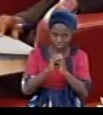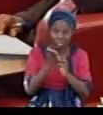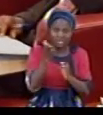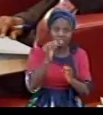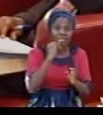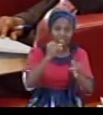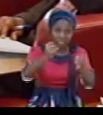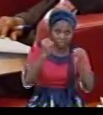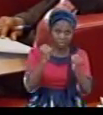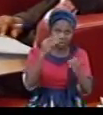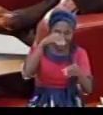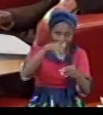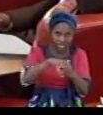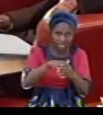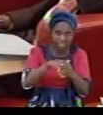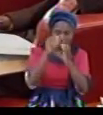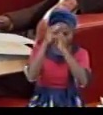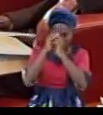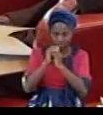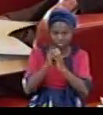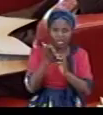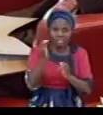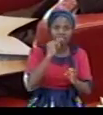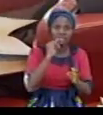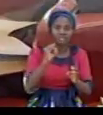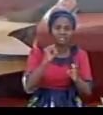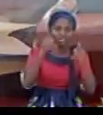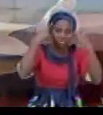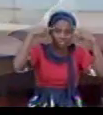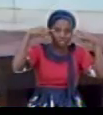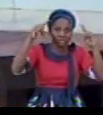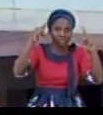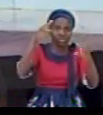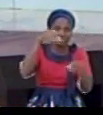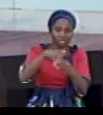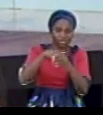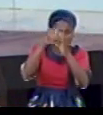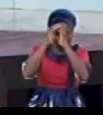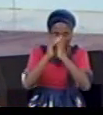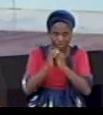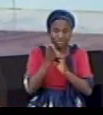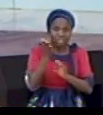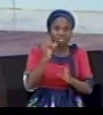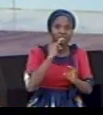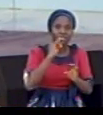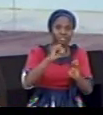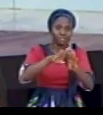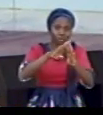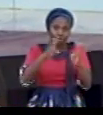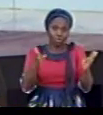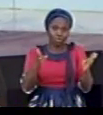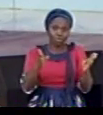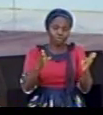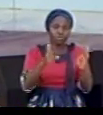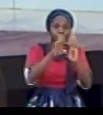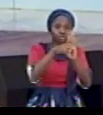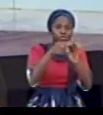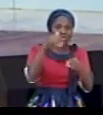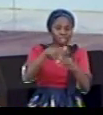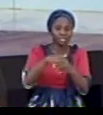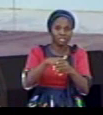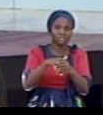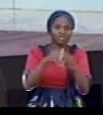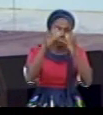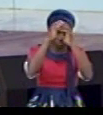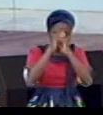worship. There's breakthrough in worship. There is open door in worship. But look